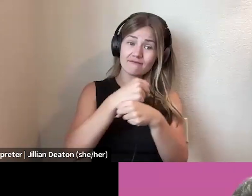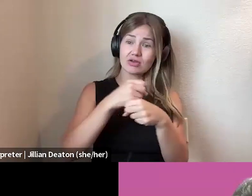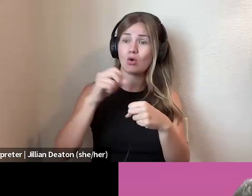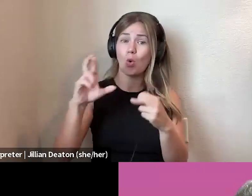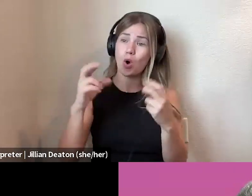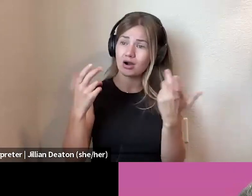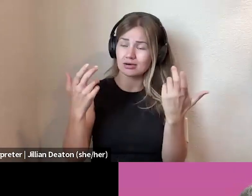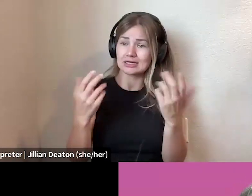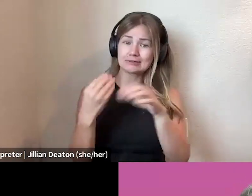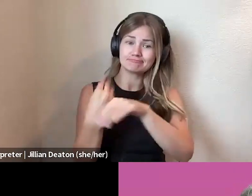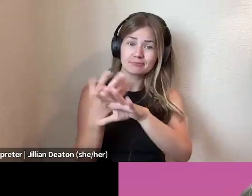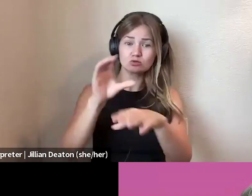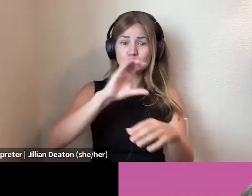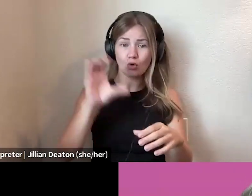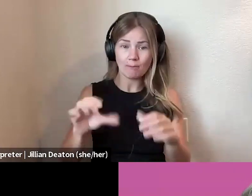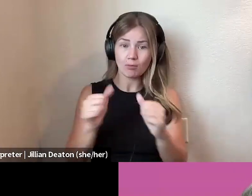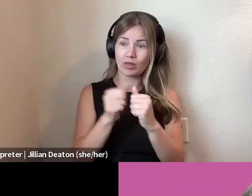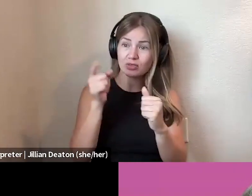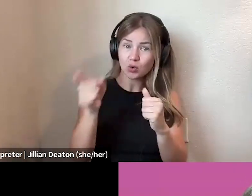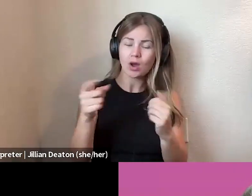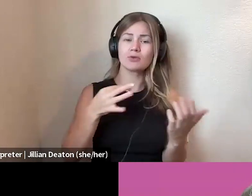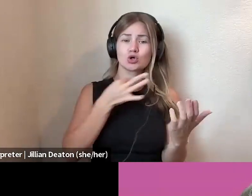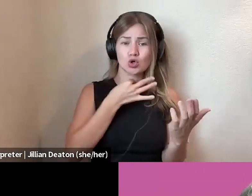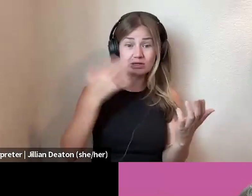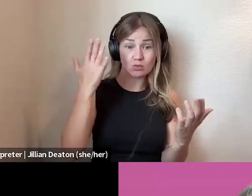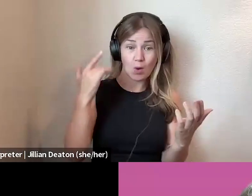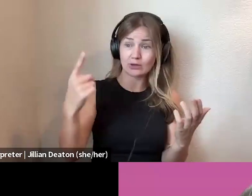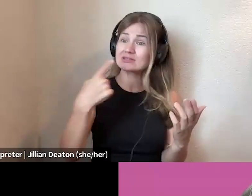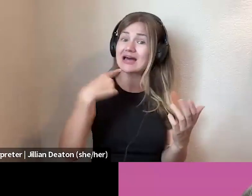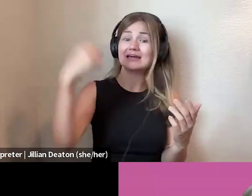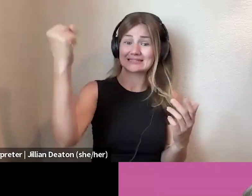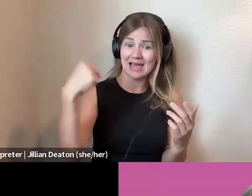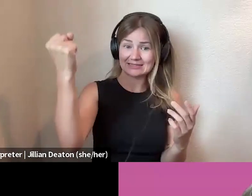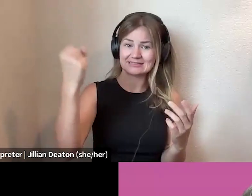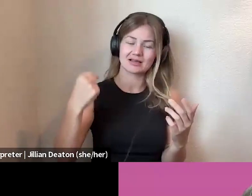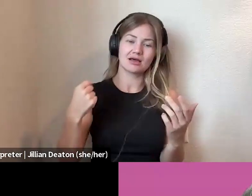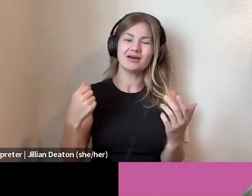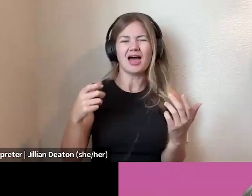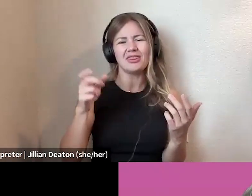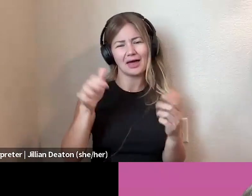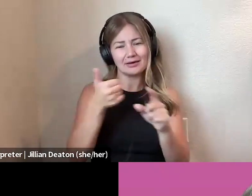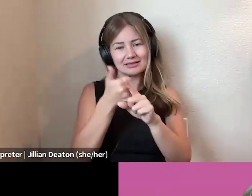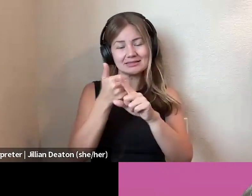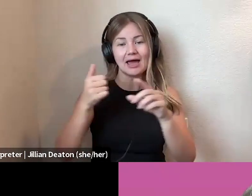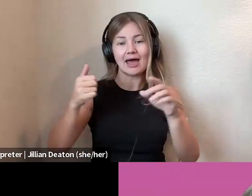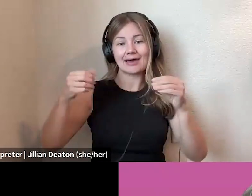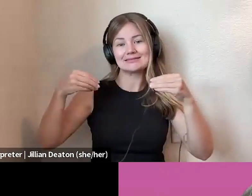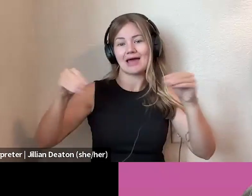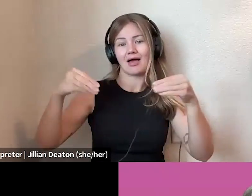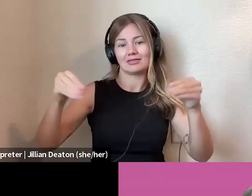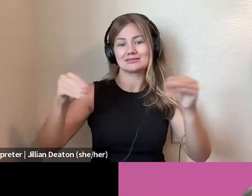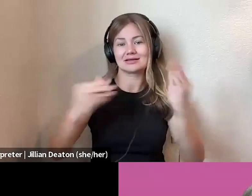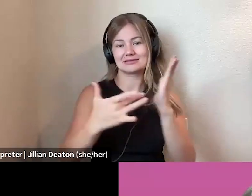We're interested in what made you say yes to this performance. So I think, again, it's a sales technique too. The more specific you can